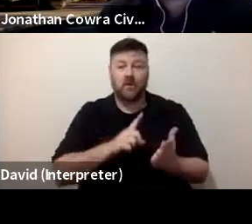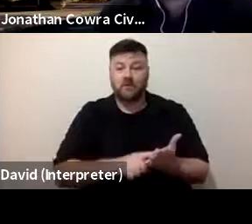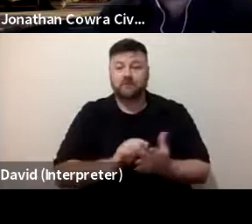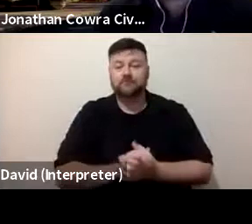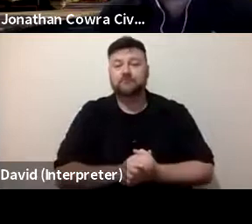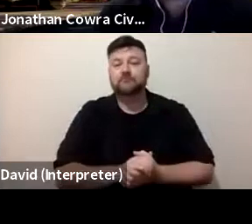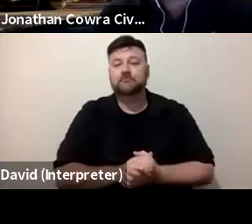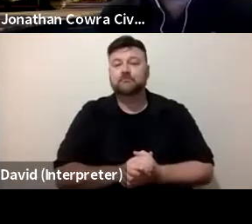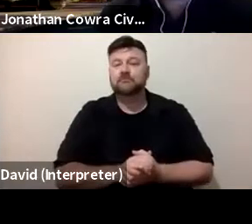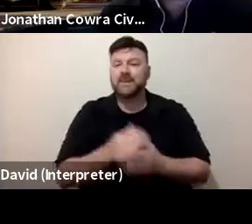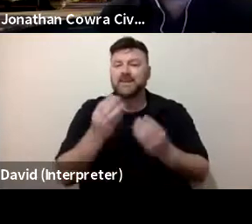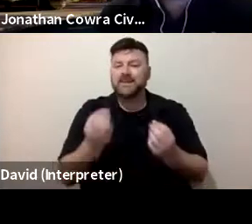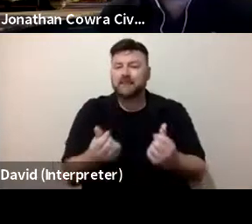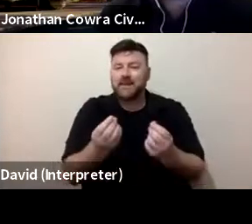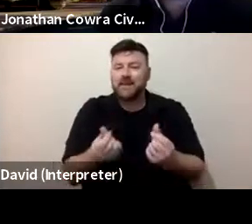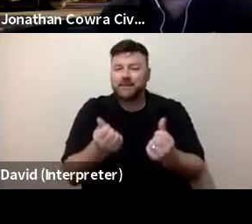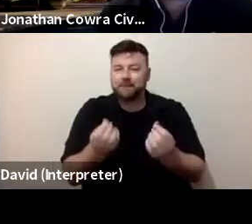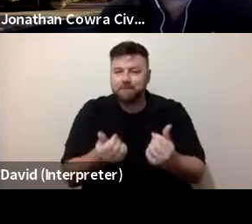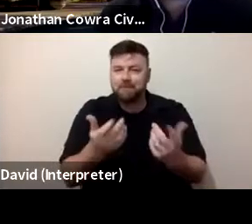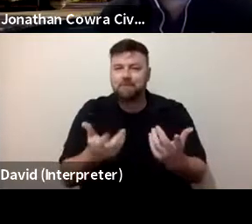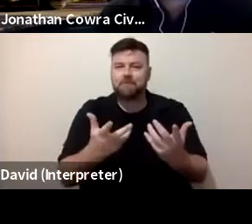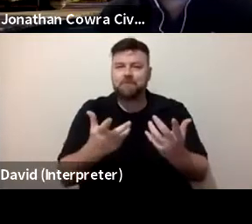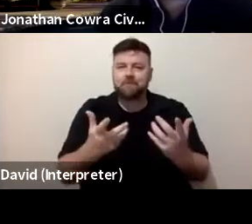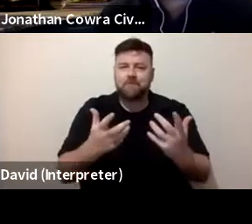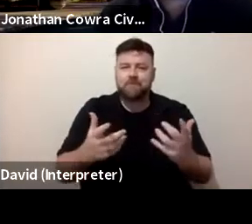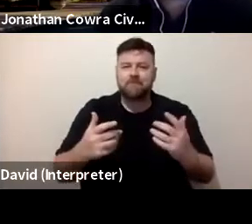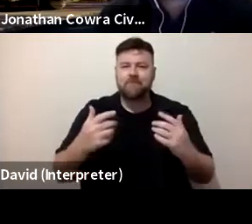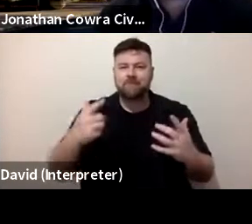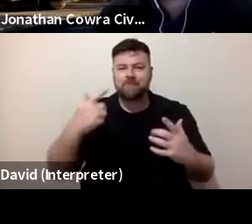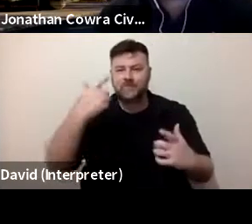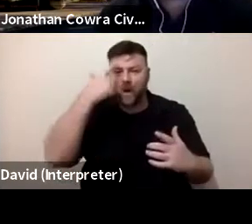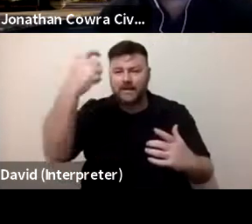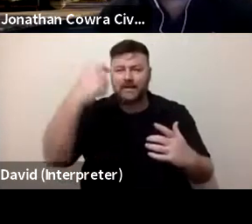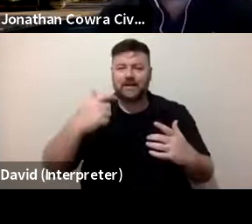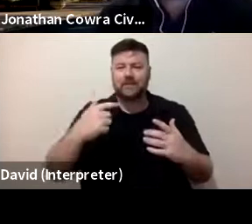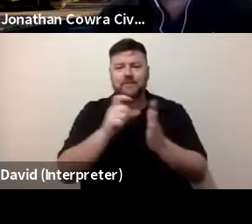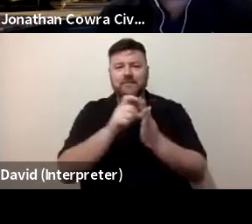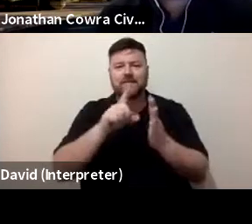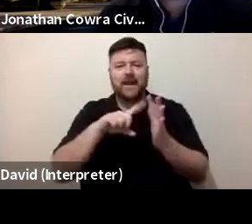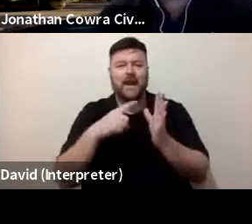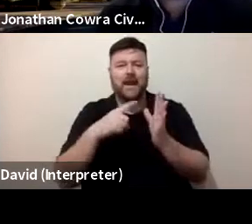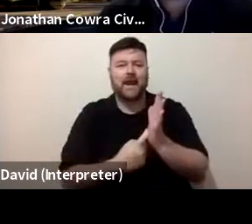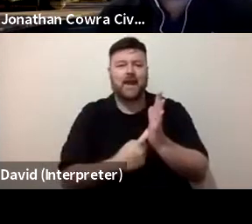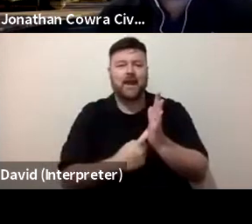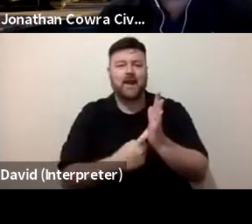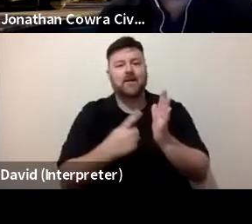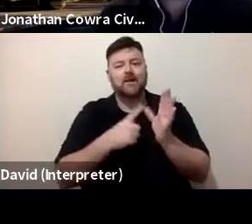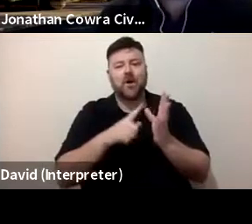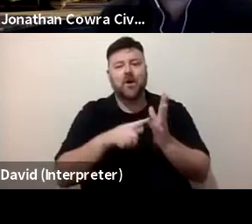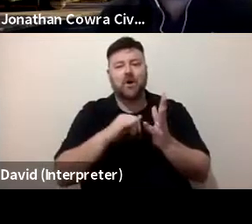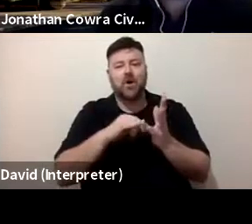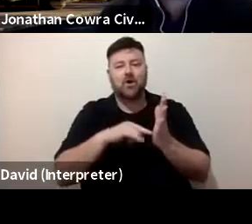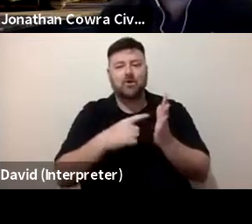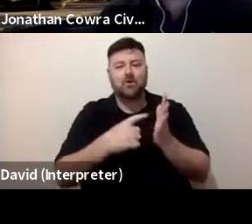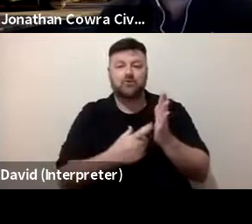there's a kind of nascent idea in that execution of Dear Australia that I hope that we can continue as